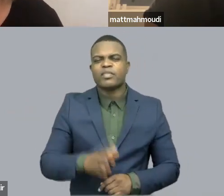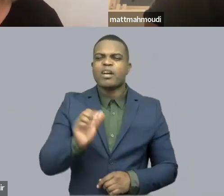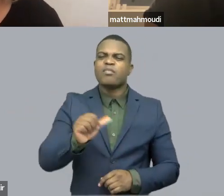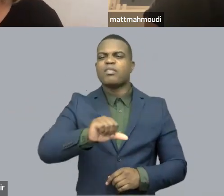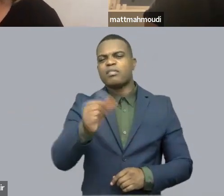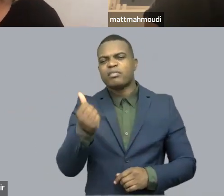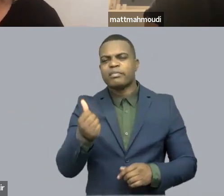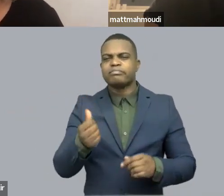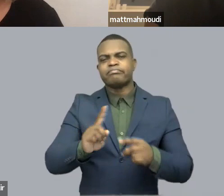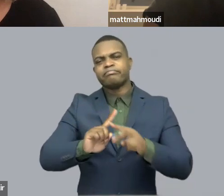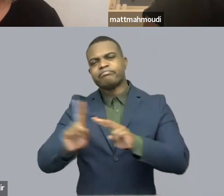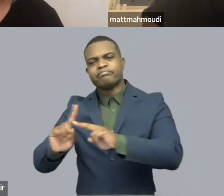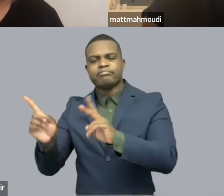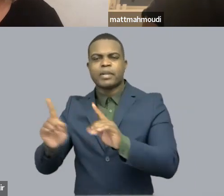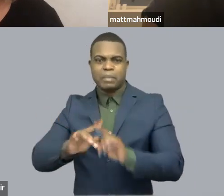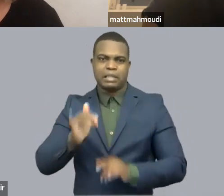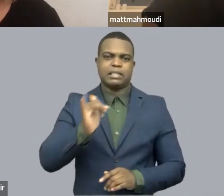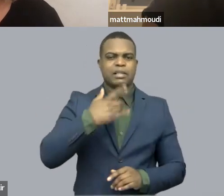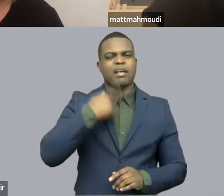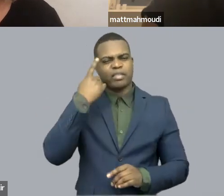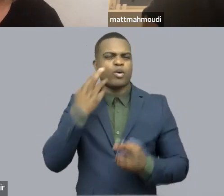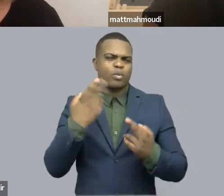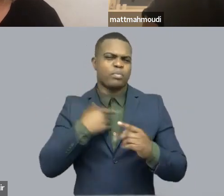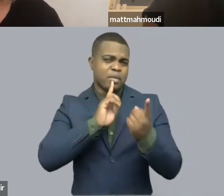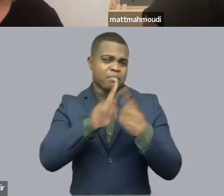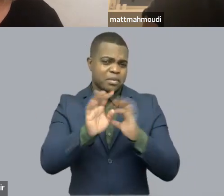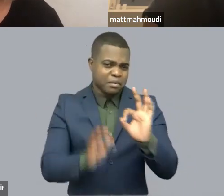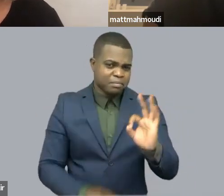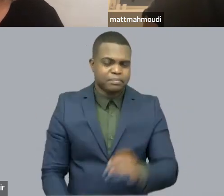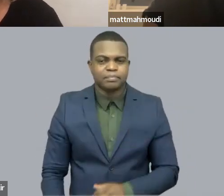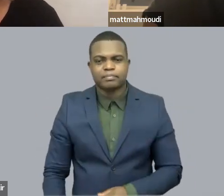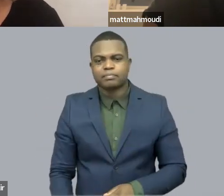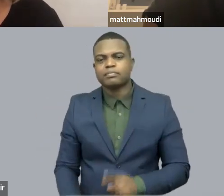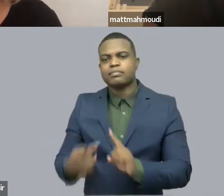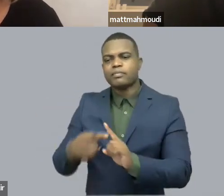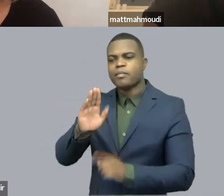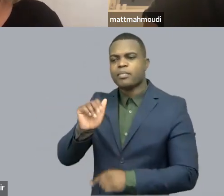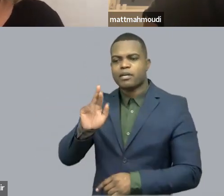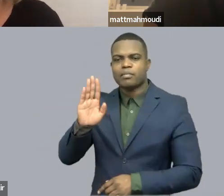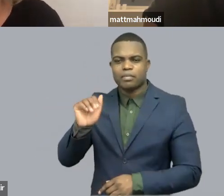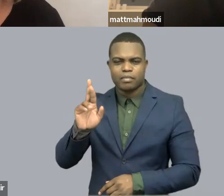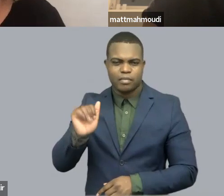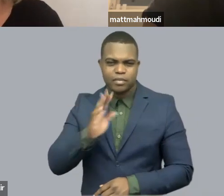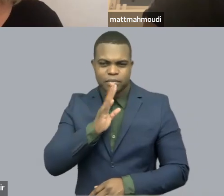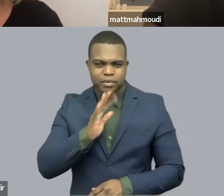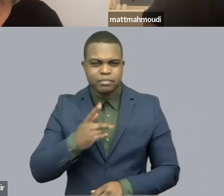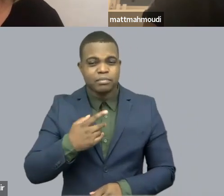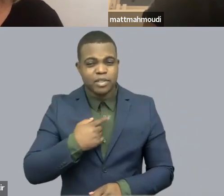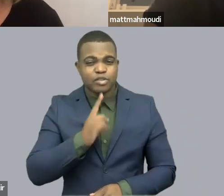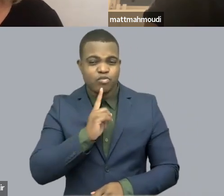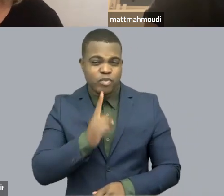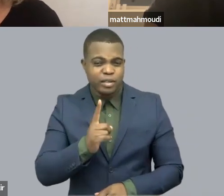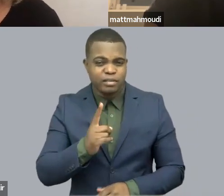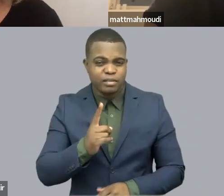thinking similarly. So thanks for explaining that and broadening the scope. That's really